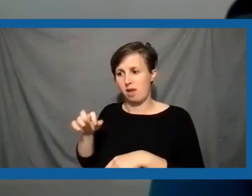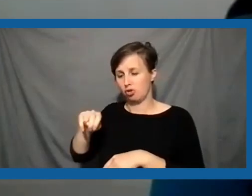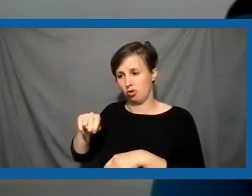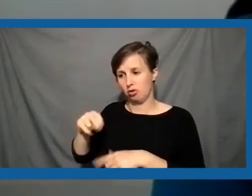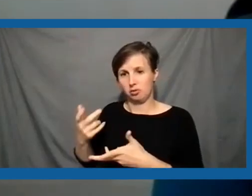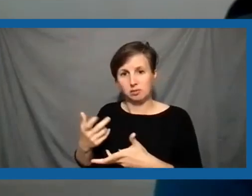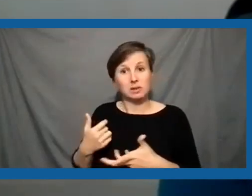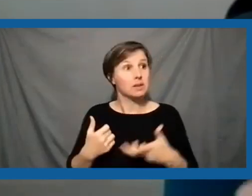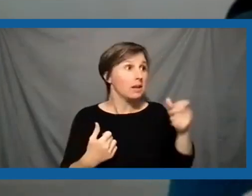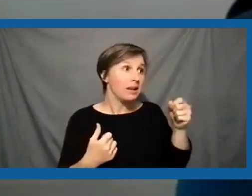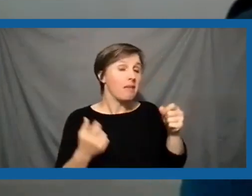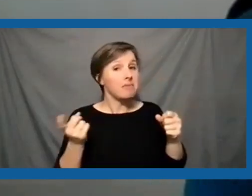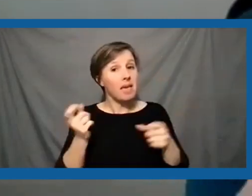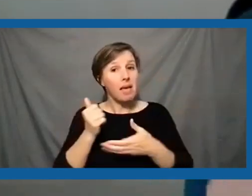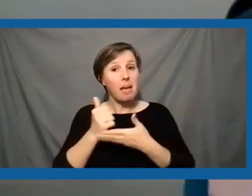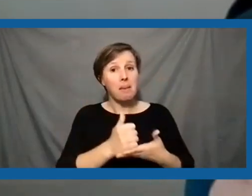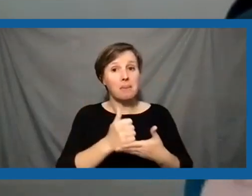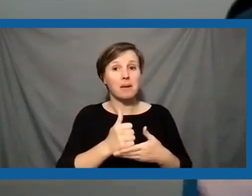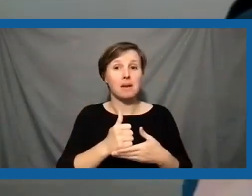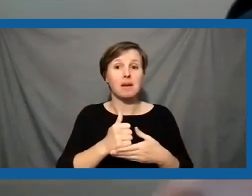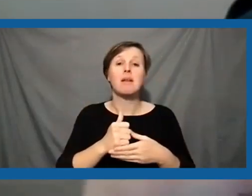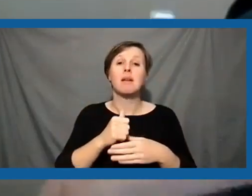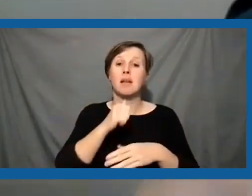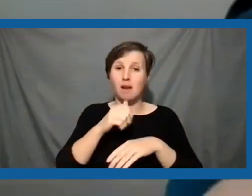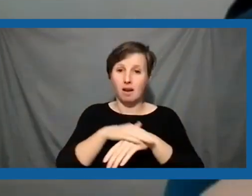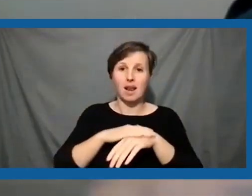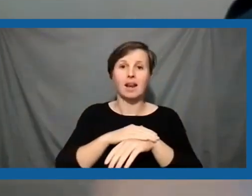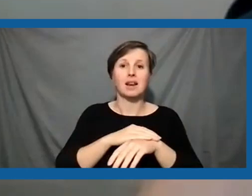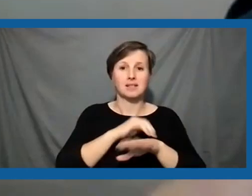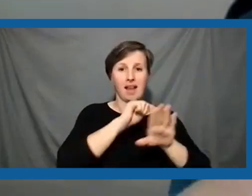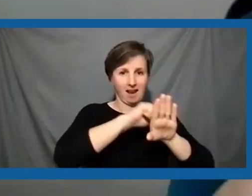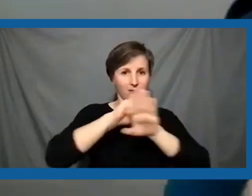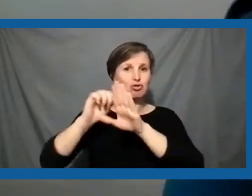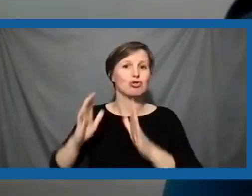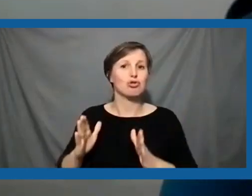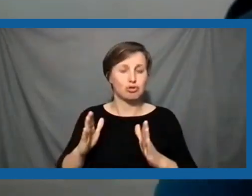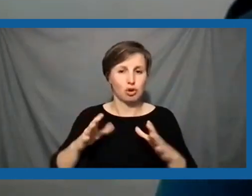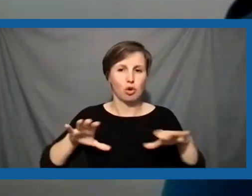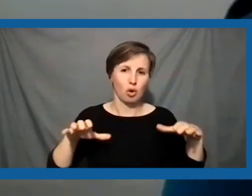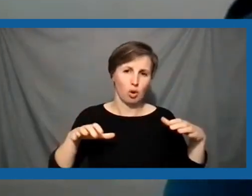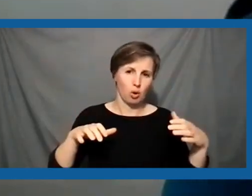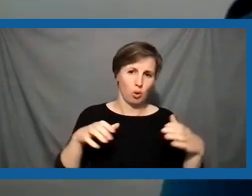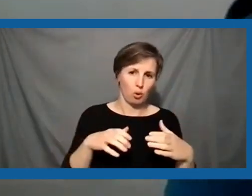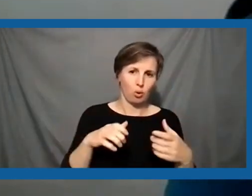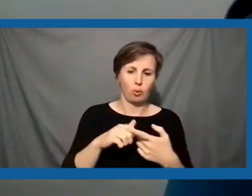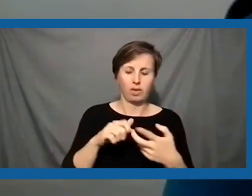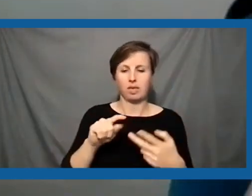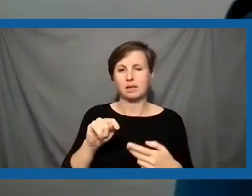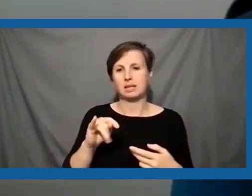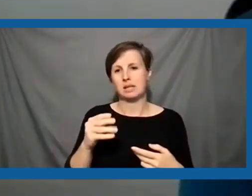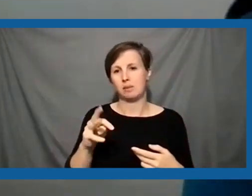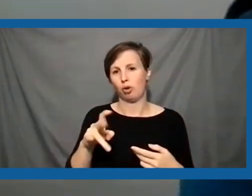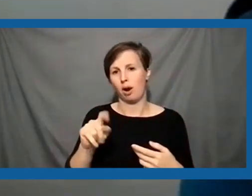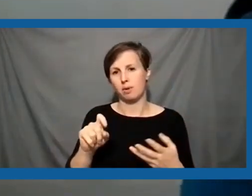Yeah. Yeah, they helped me. Non-native canvassers compiled, you know, grouped with Tim Roberts, Kermit